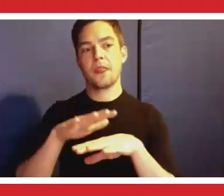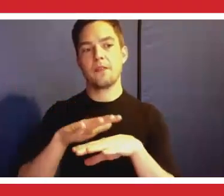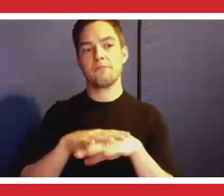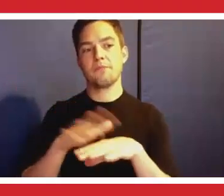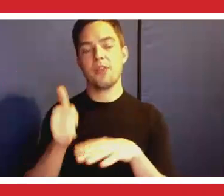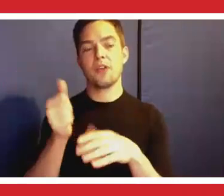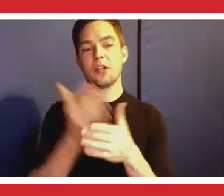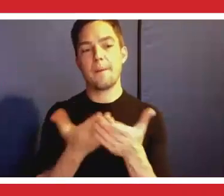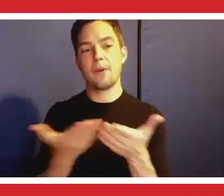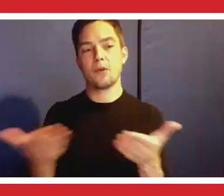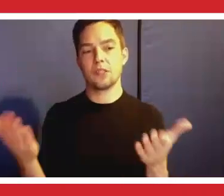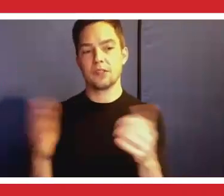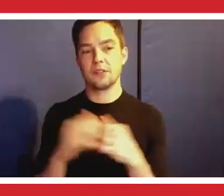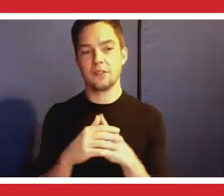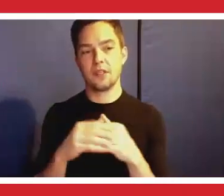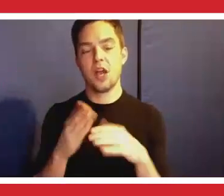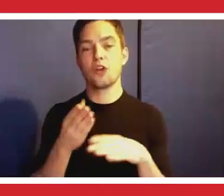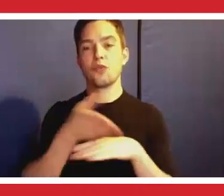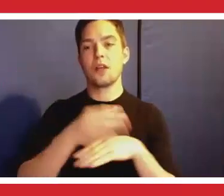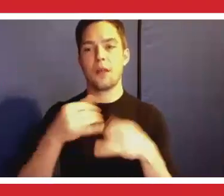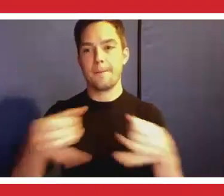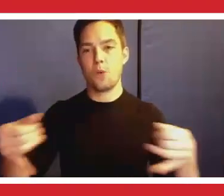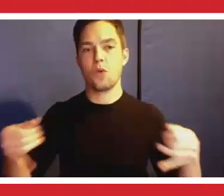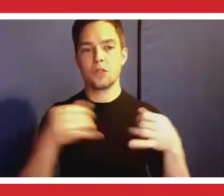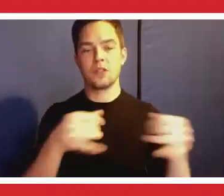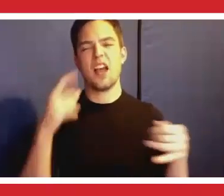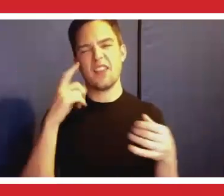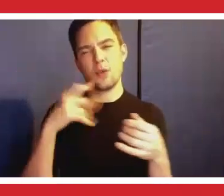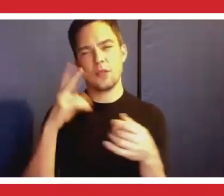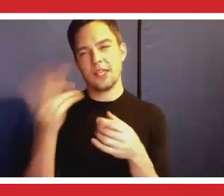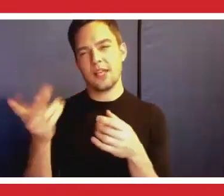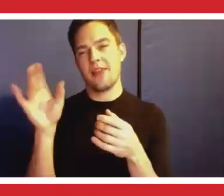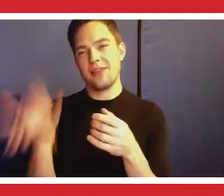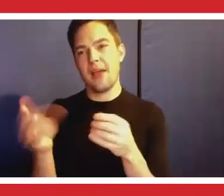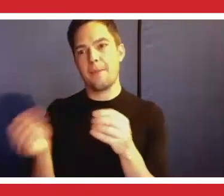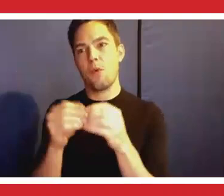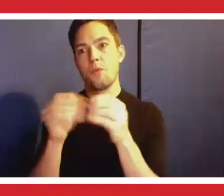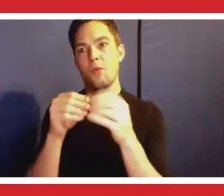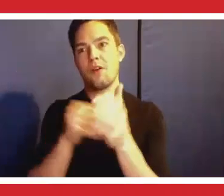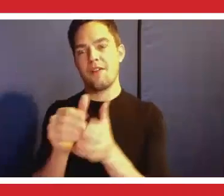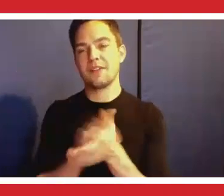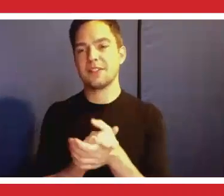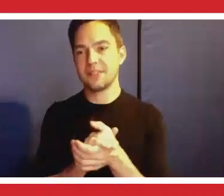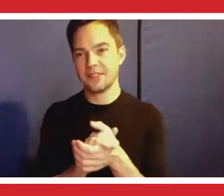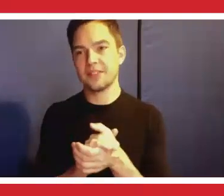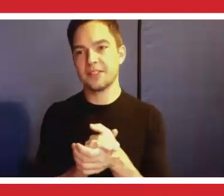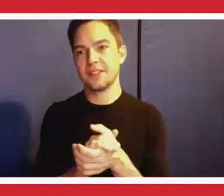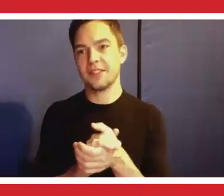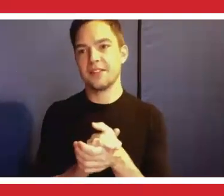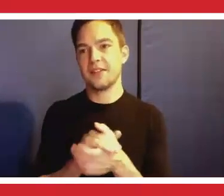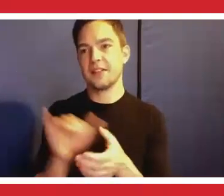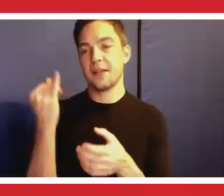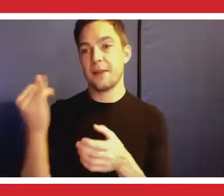this is probably something that we will see more and more in the future, and not only in small countries like